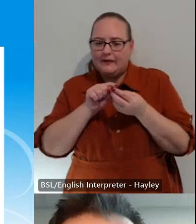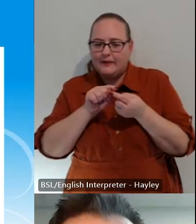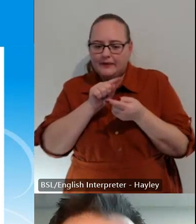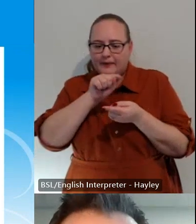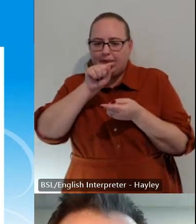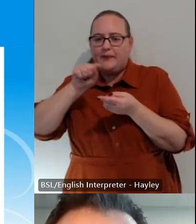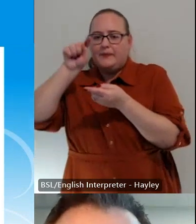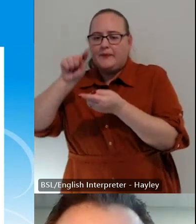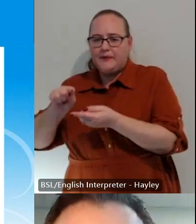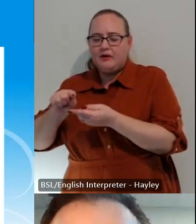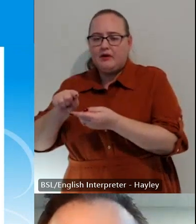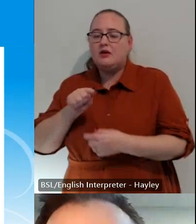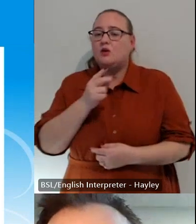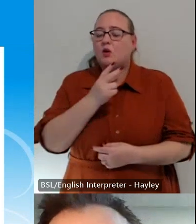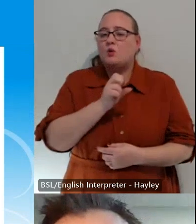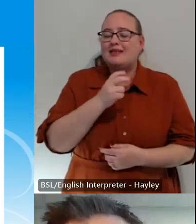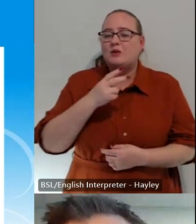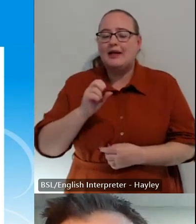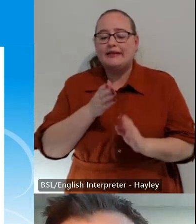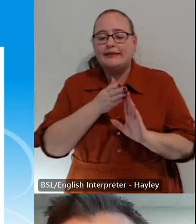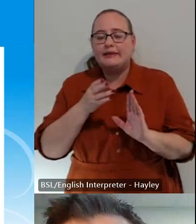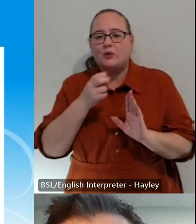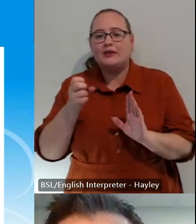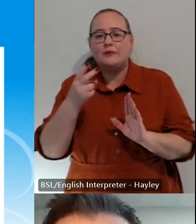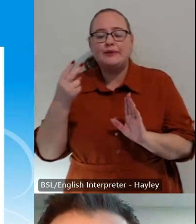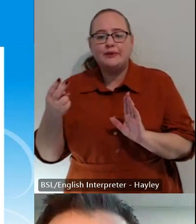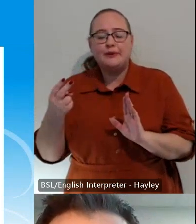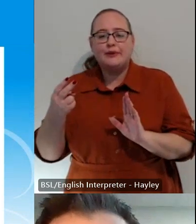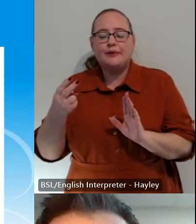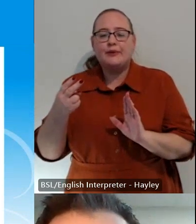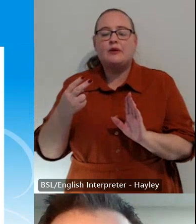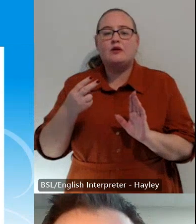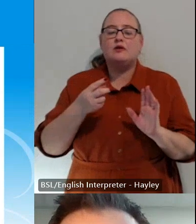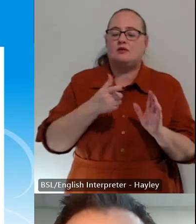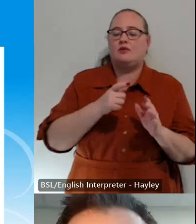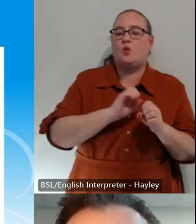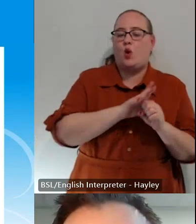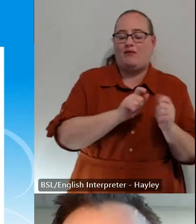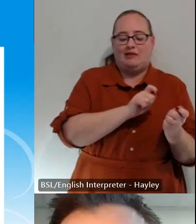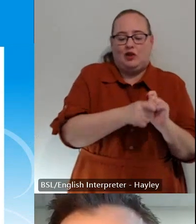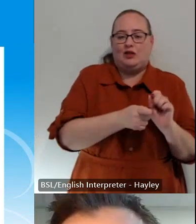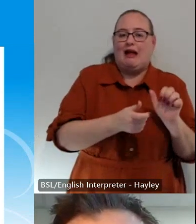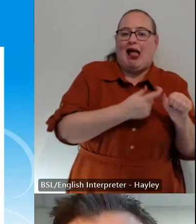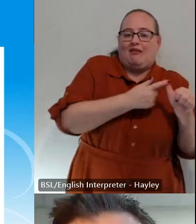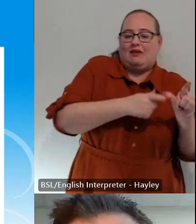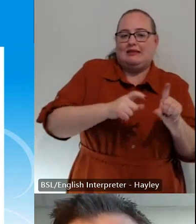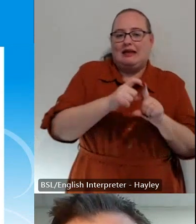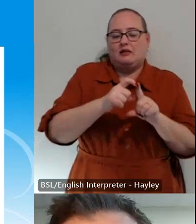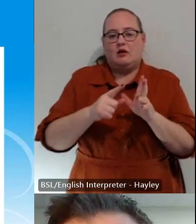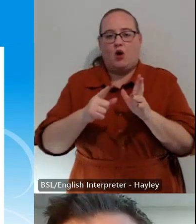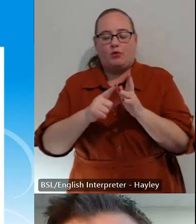2020 and the beginning of 2022, where we shifted from Alpha to Delta to Omicron. And this also coincided with